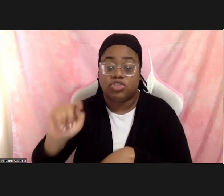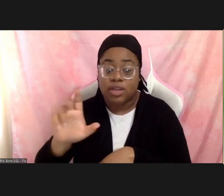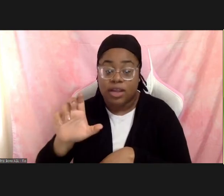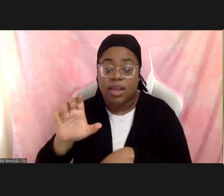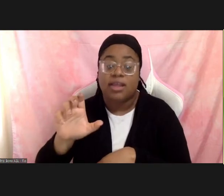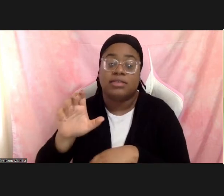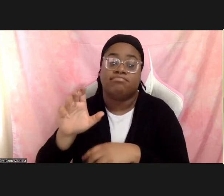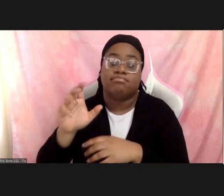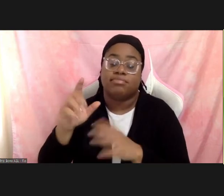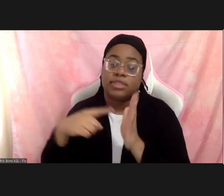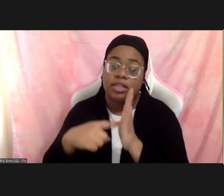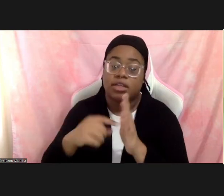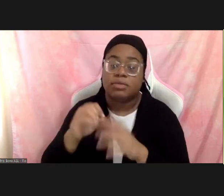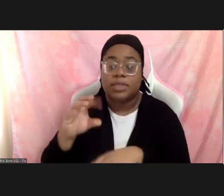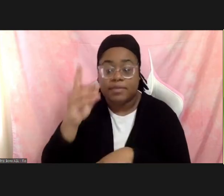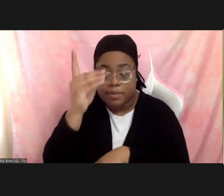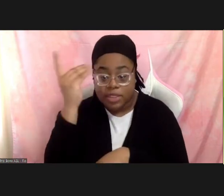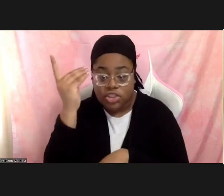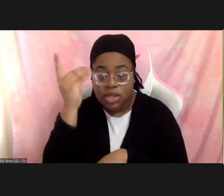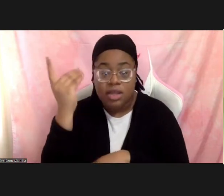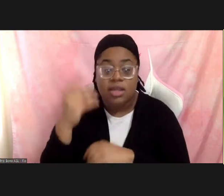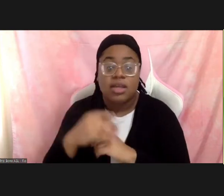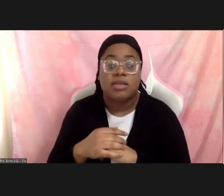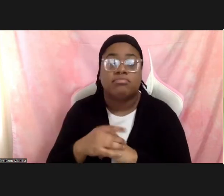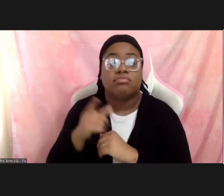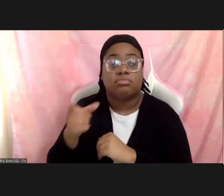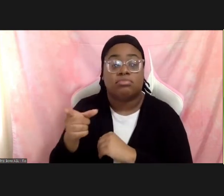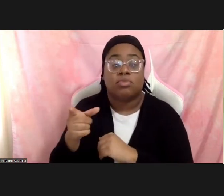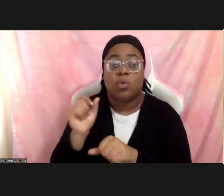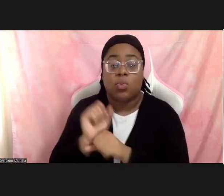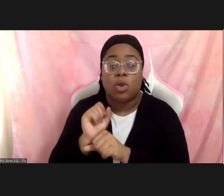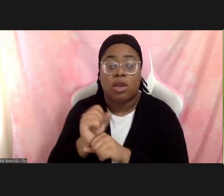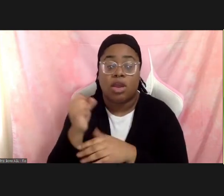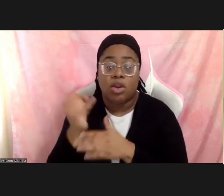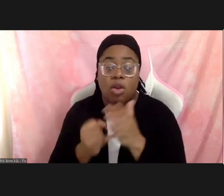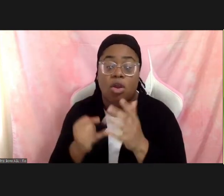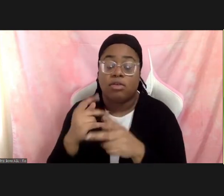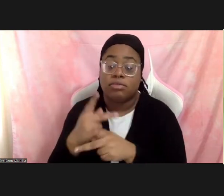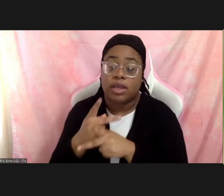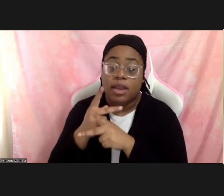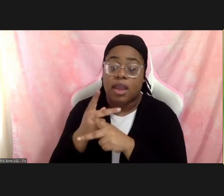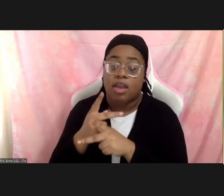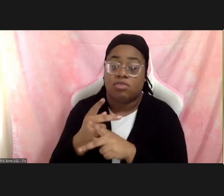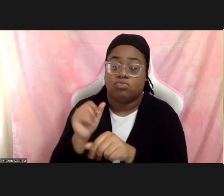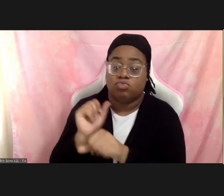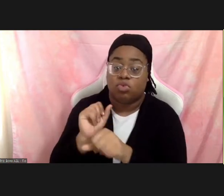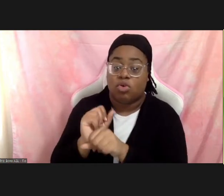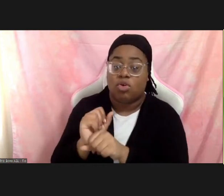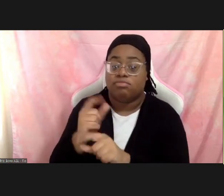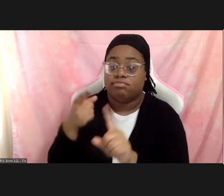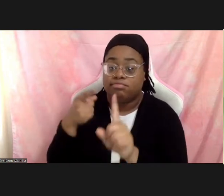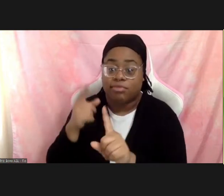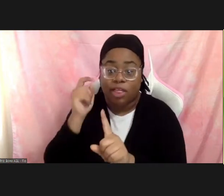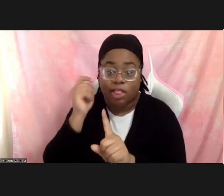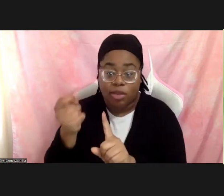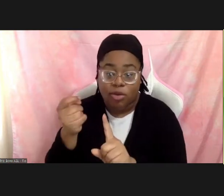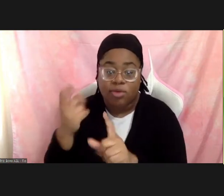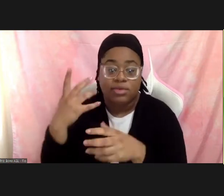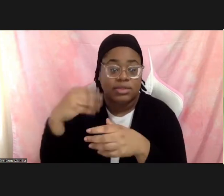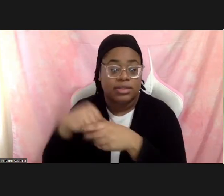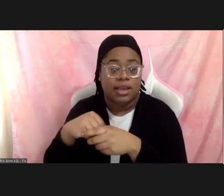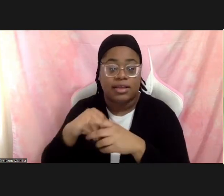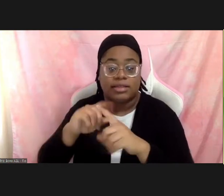work in art and care labor theory has been featured in the Takarabe Lectures, the